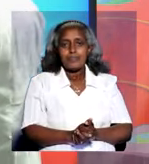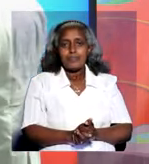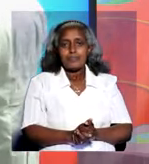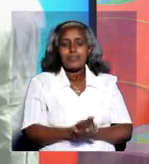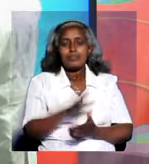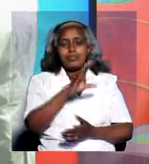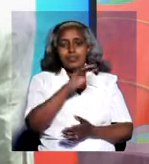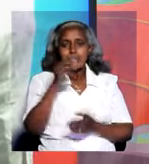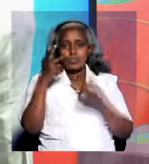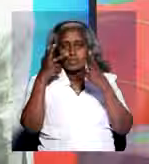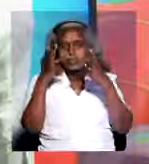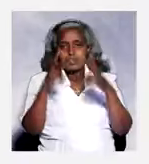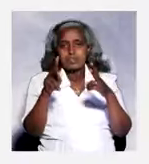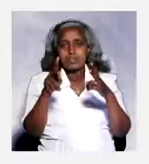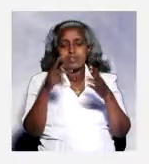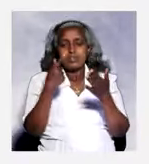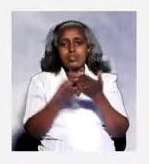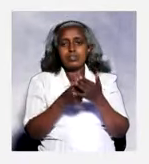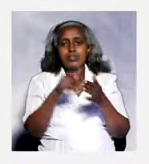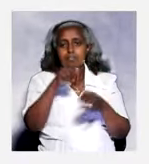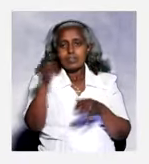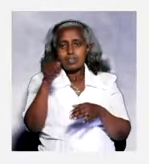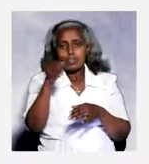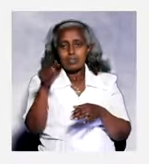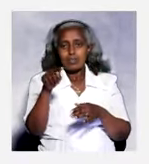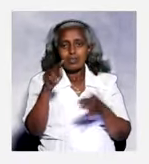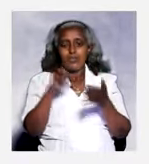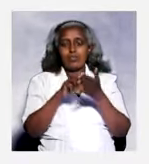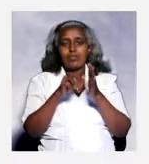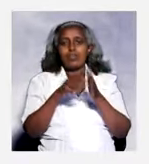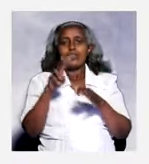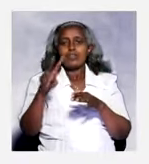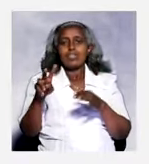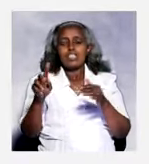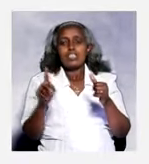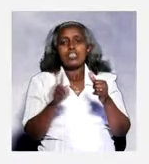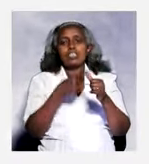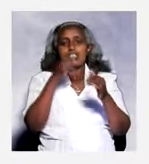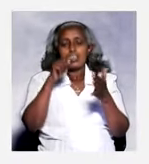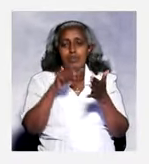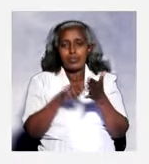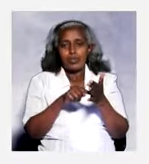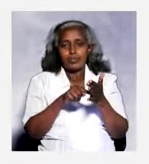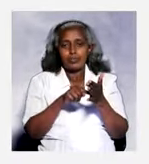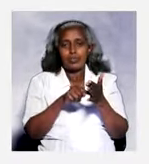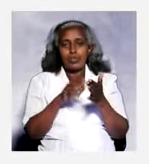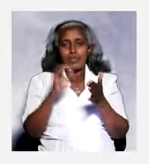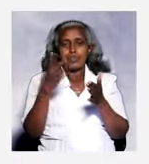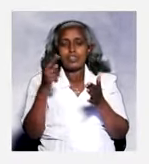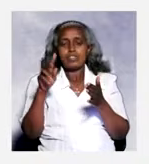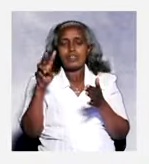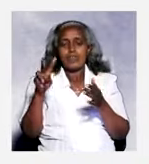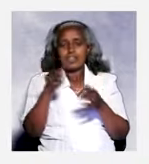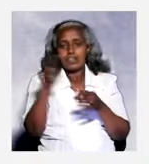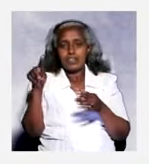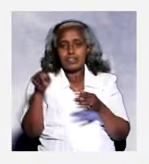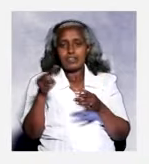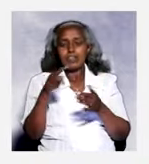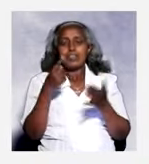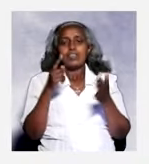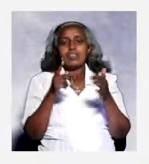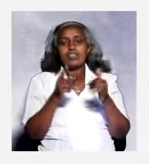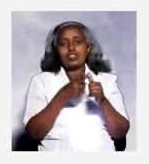And as you can see from this arrow, this vector has initial point. This is the initial point of the vector.